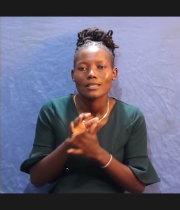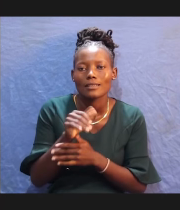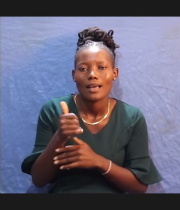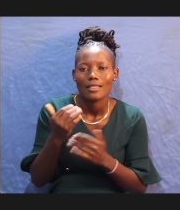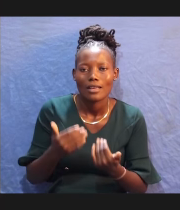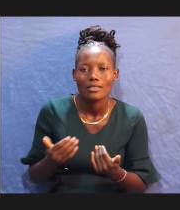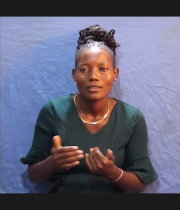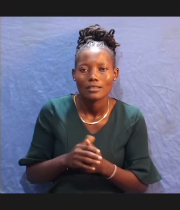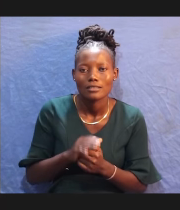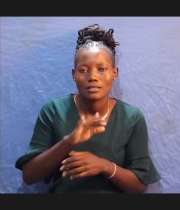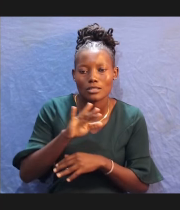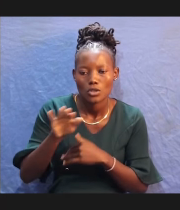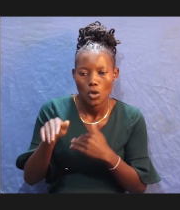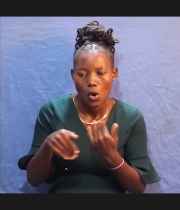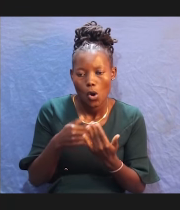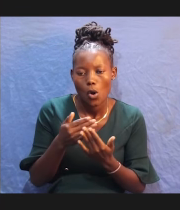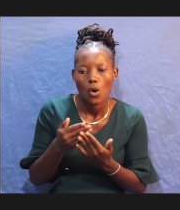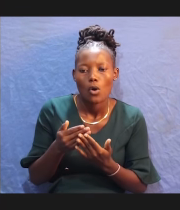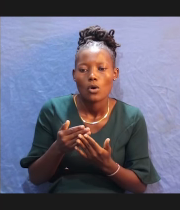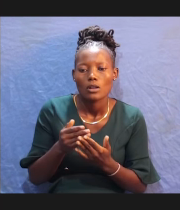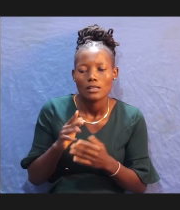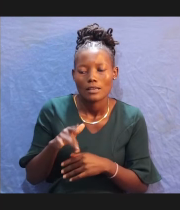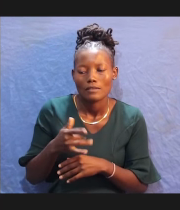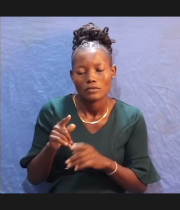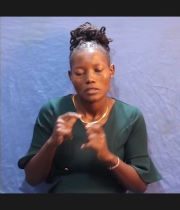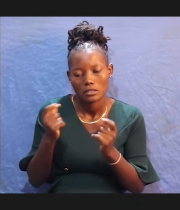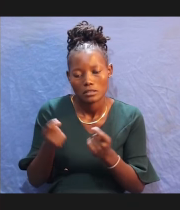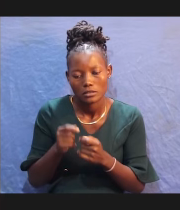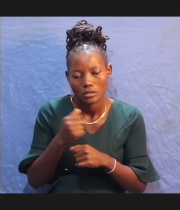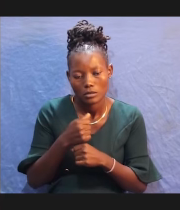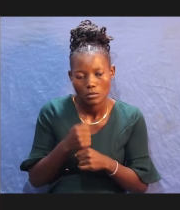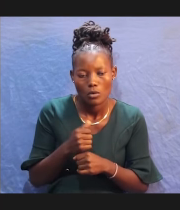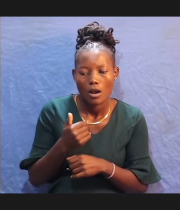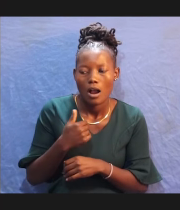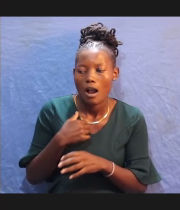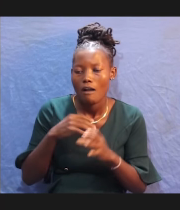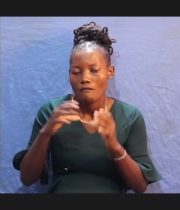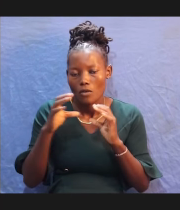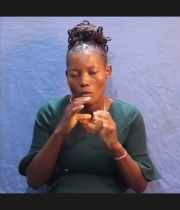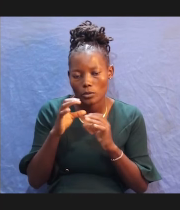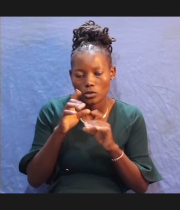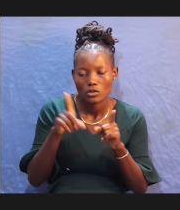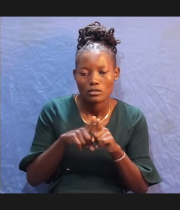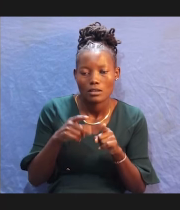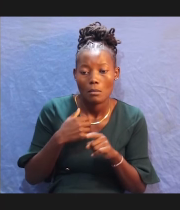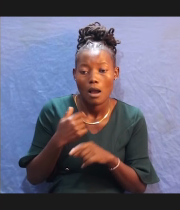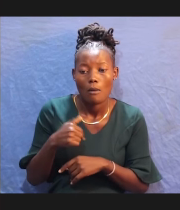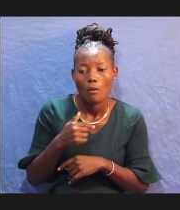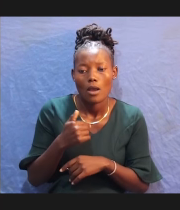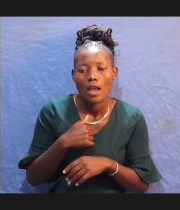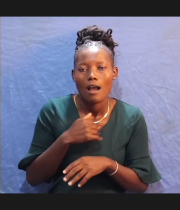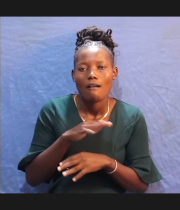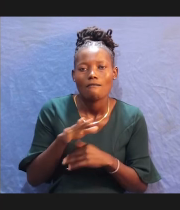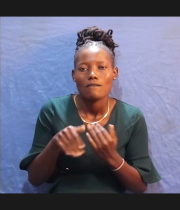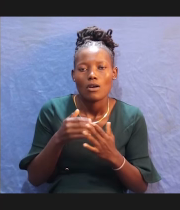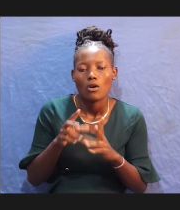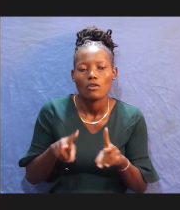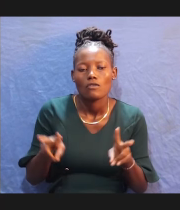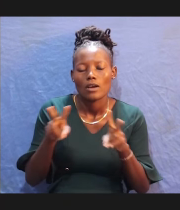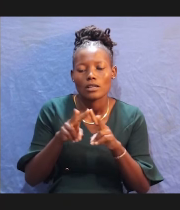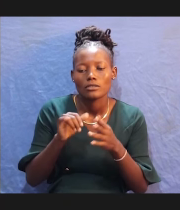So did all of you felt that there was teamwork in the team? Did you all felt that there was communication in the team? So we have core values that we need to